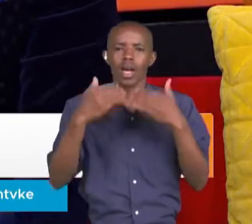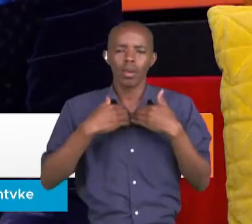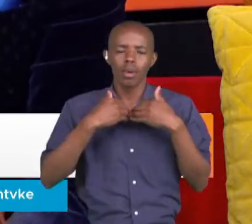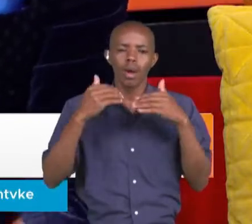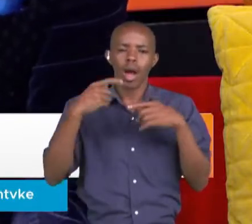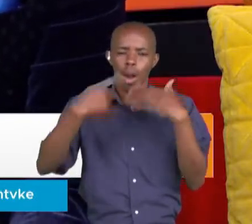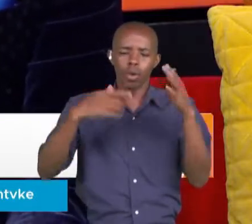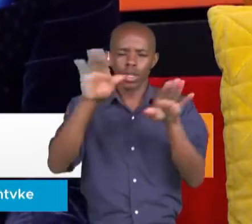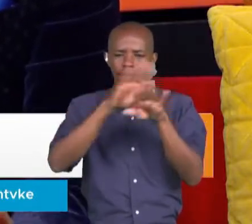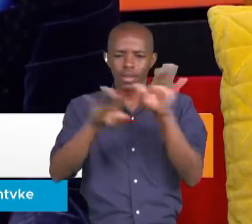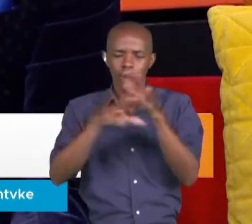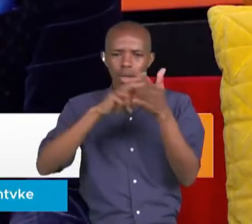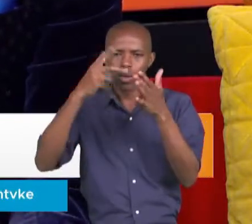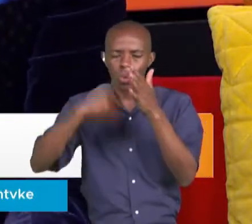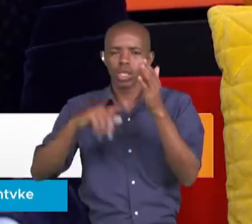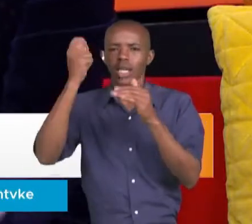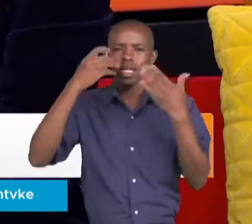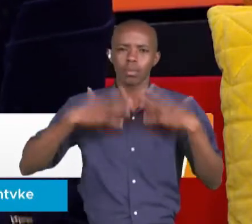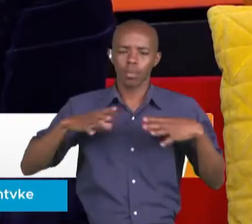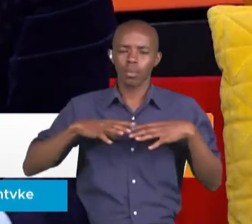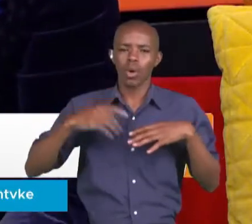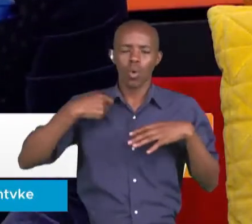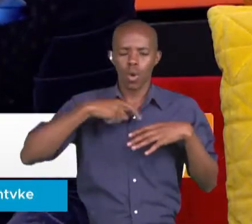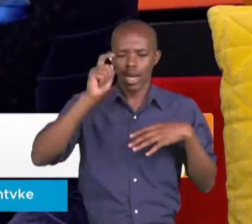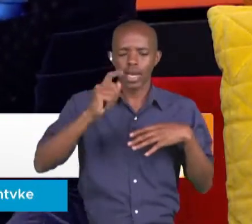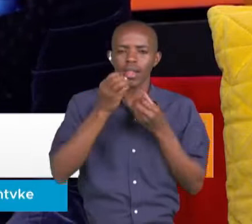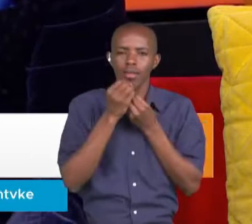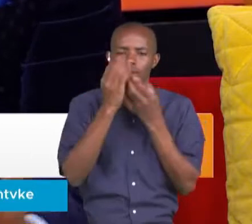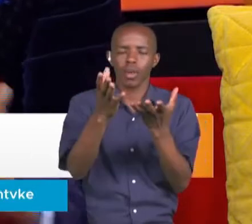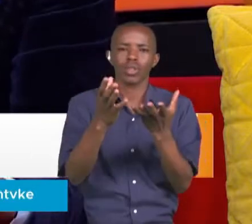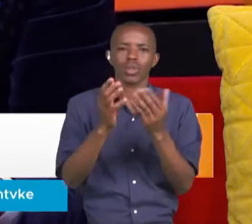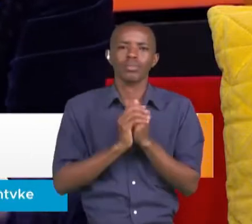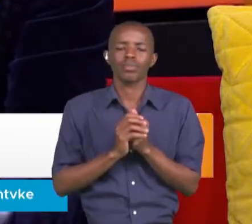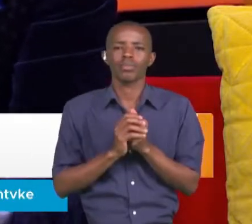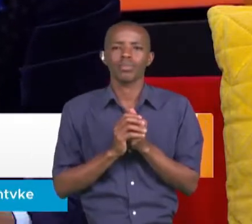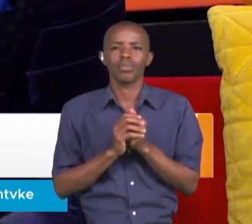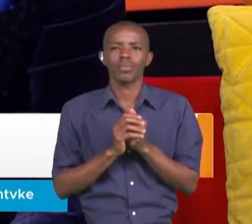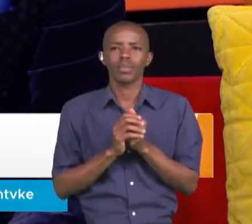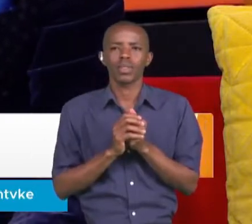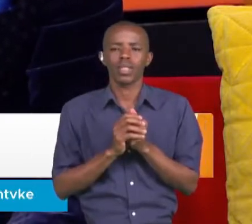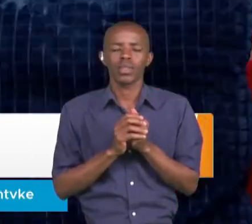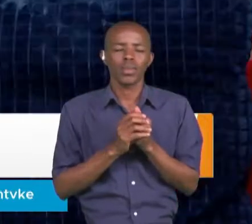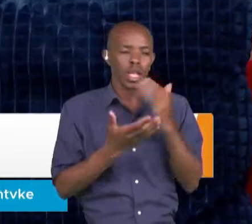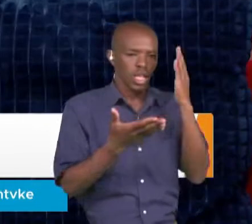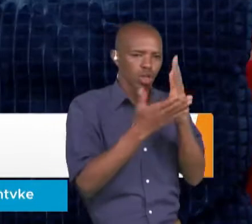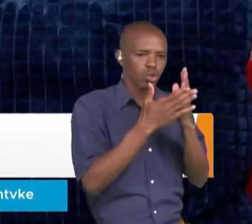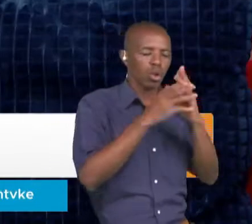everything, that means as Kenyans, we need to also have the information. So what's this the truth of the matter is that we have all the information that